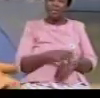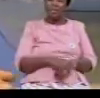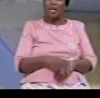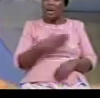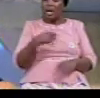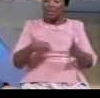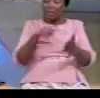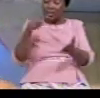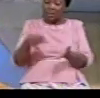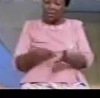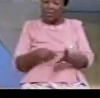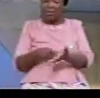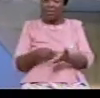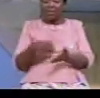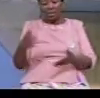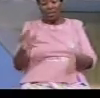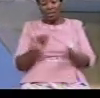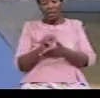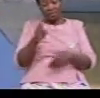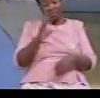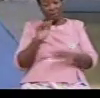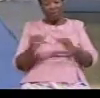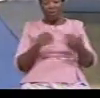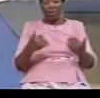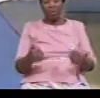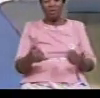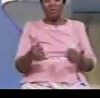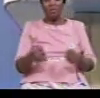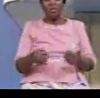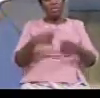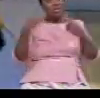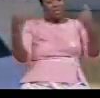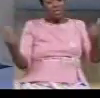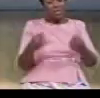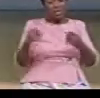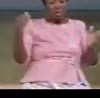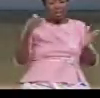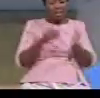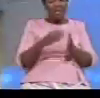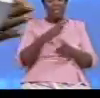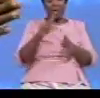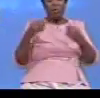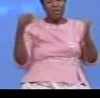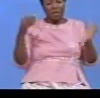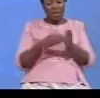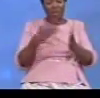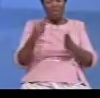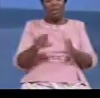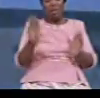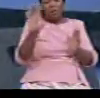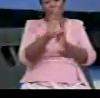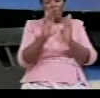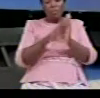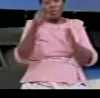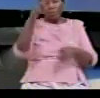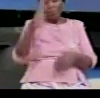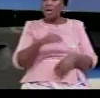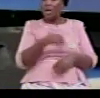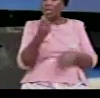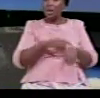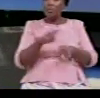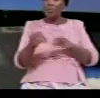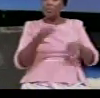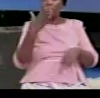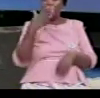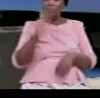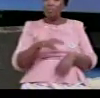this thing that you are doing transgresses the commandment of God. Anytime you do evil, anytime you go